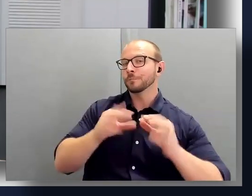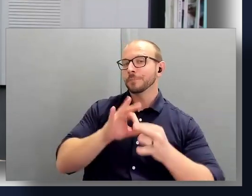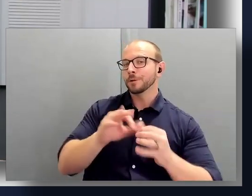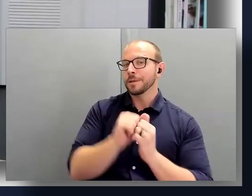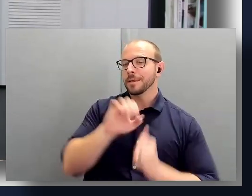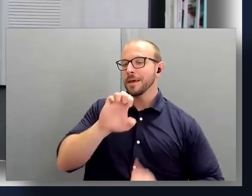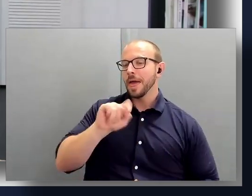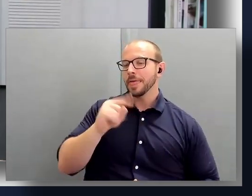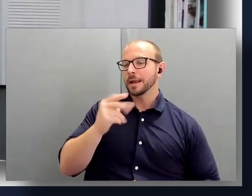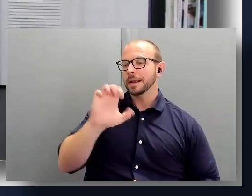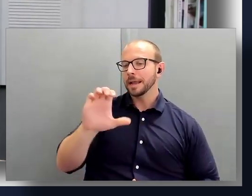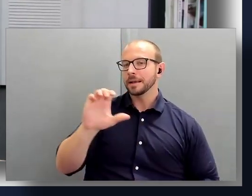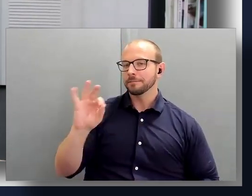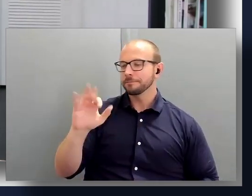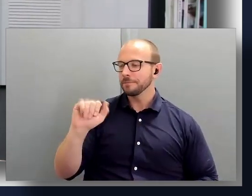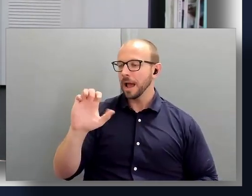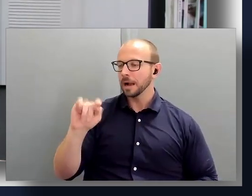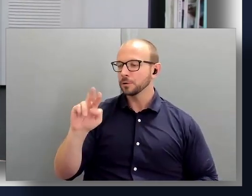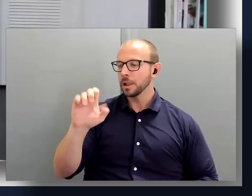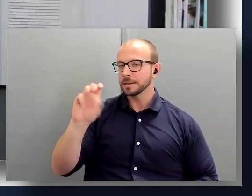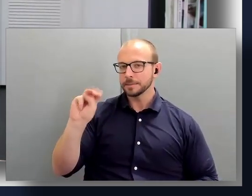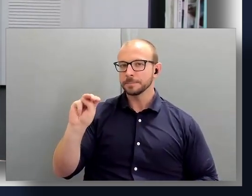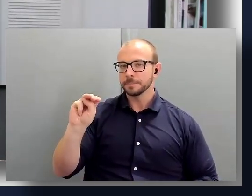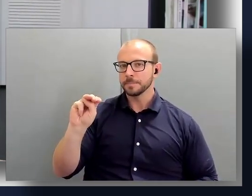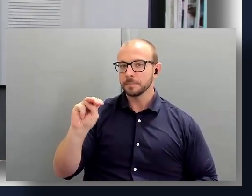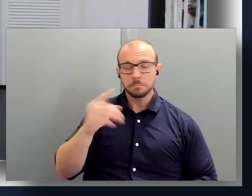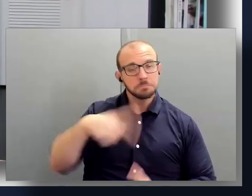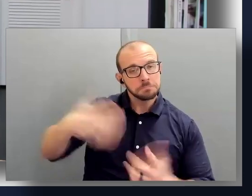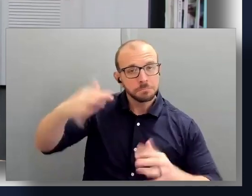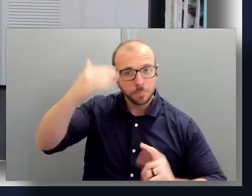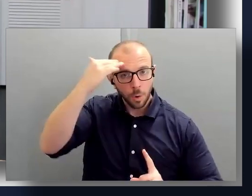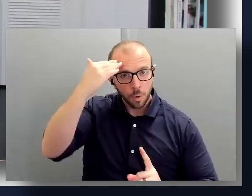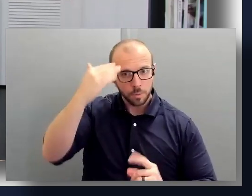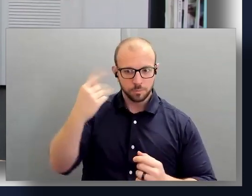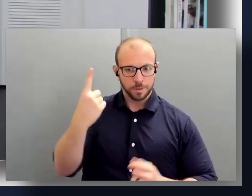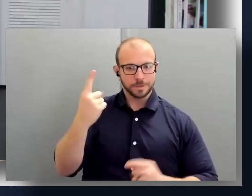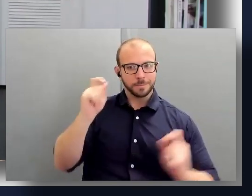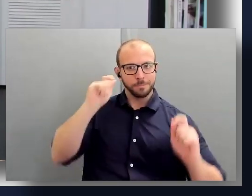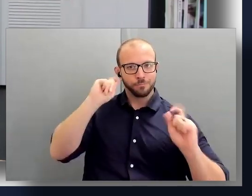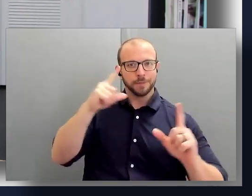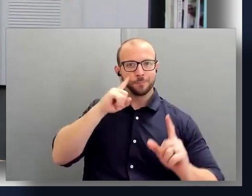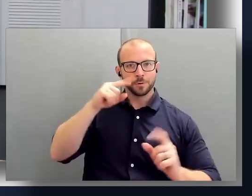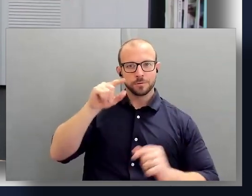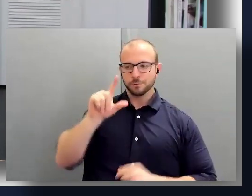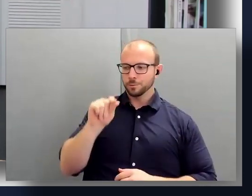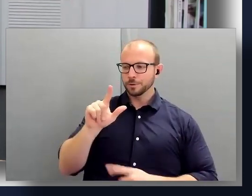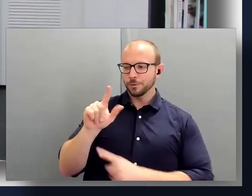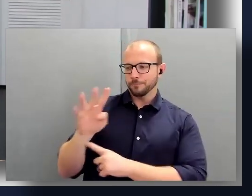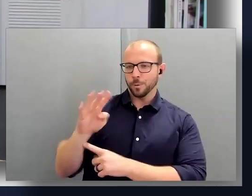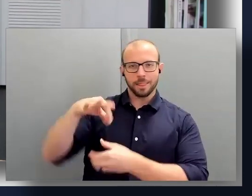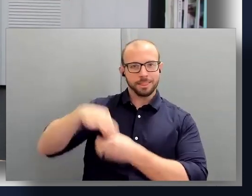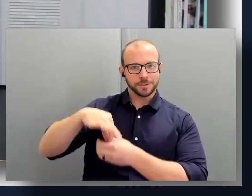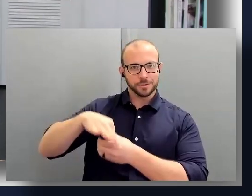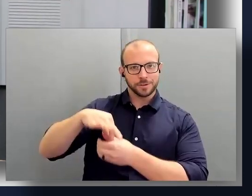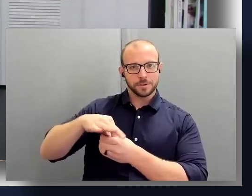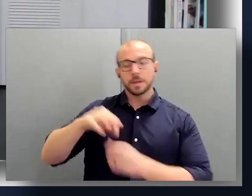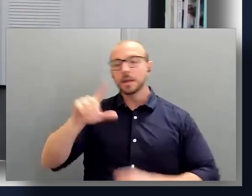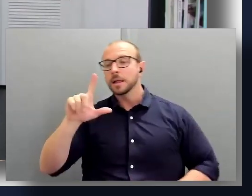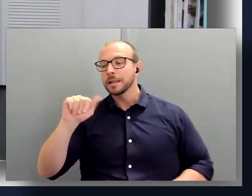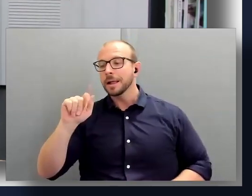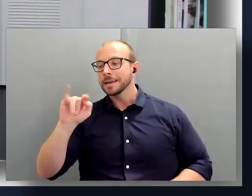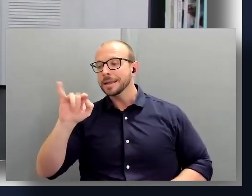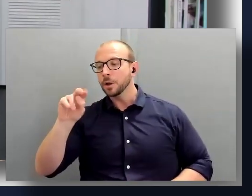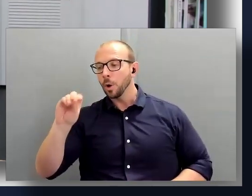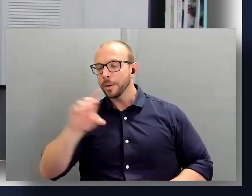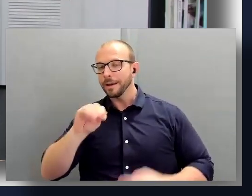ethnic factionalism. As many of you know, one of the big surprises of the 2024 elections was